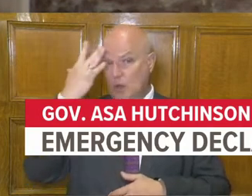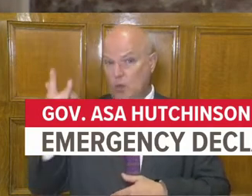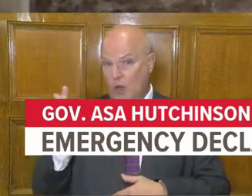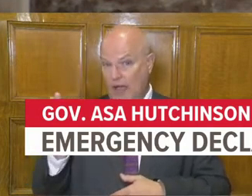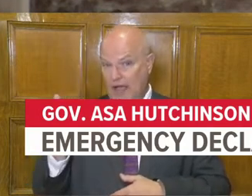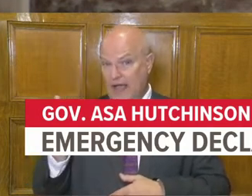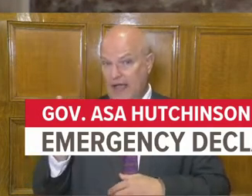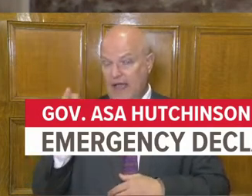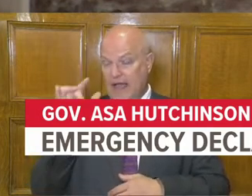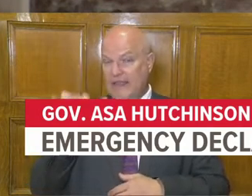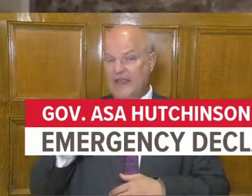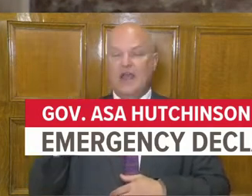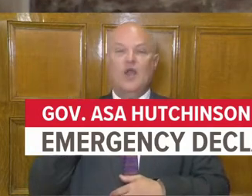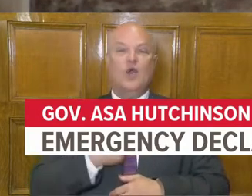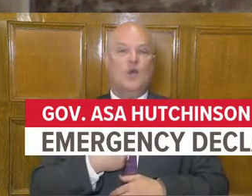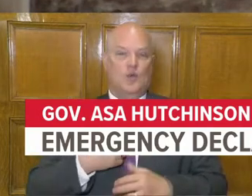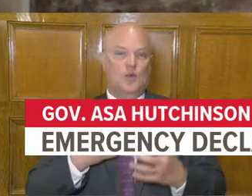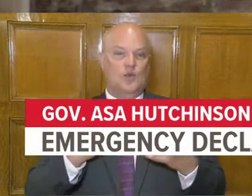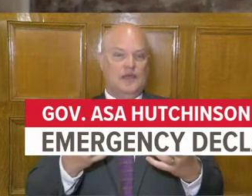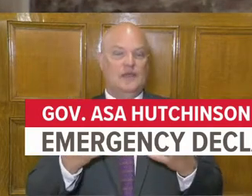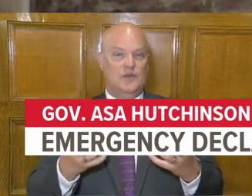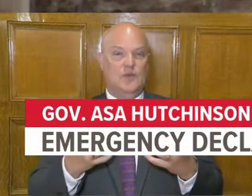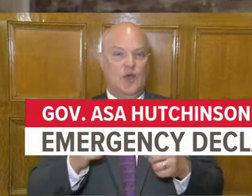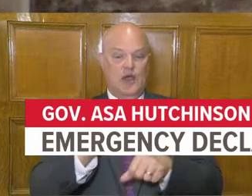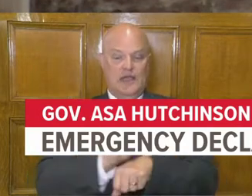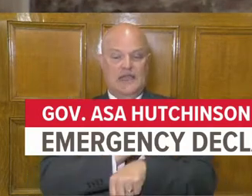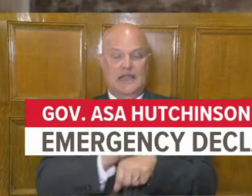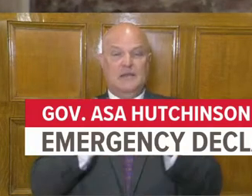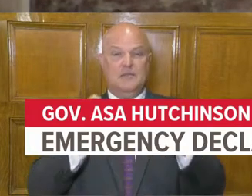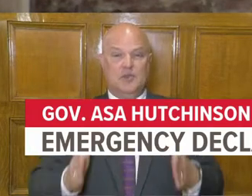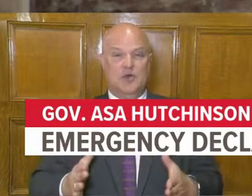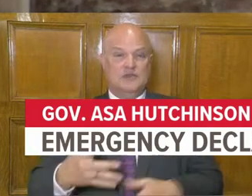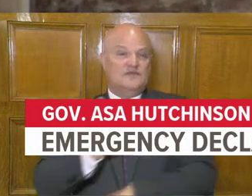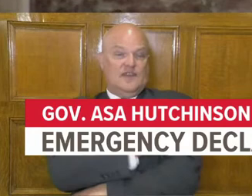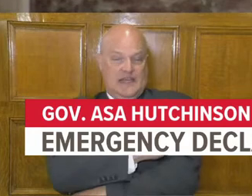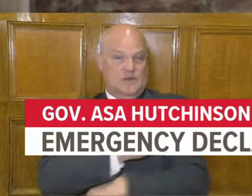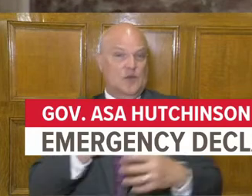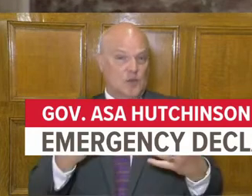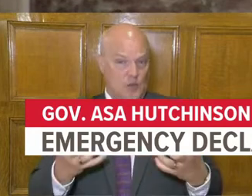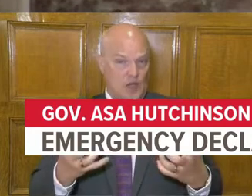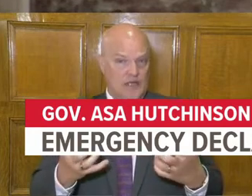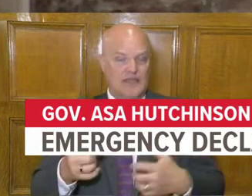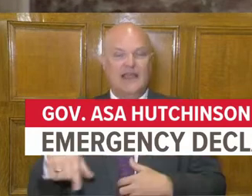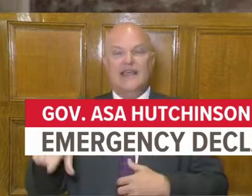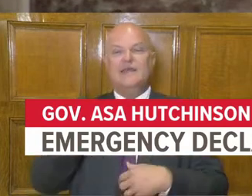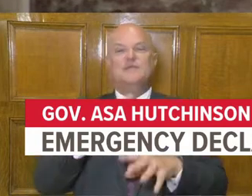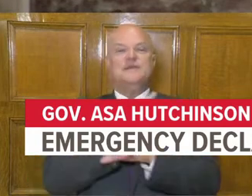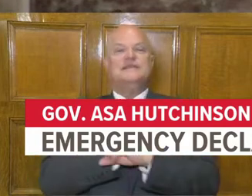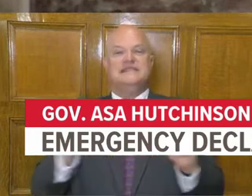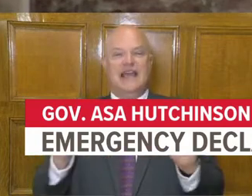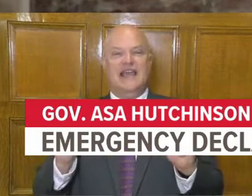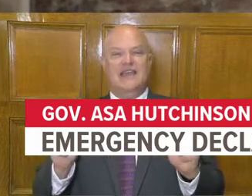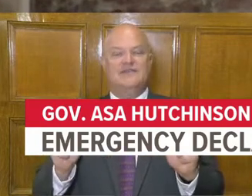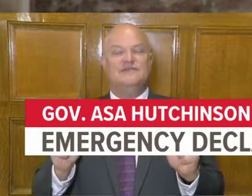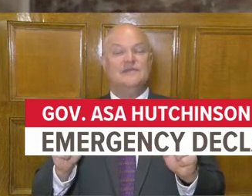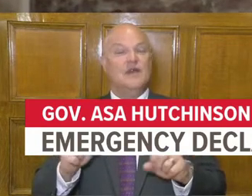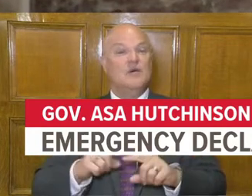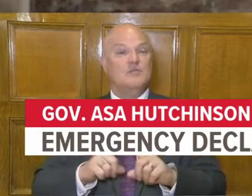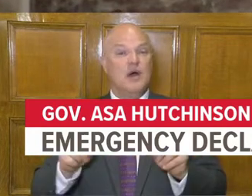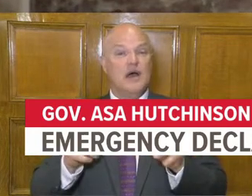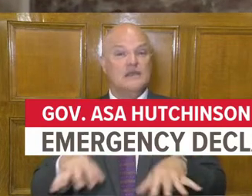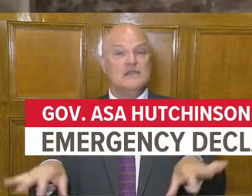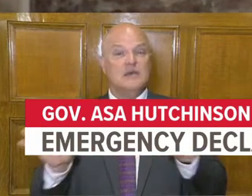doing this is that we want employees to be vaccinated, and we want them to be safe in the workplace, but just as